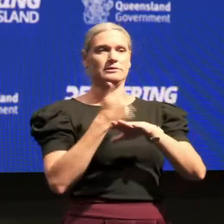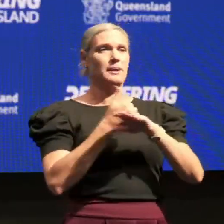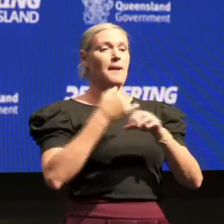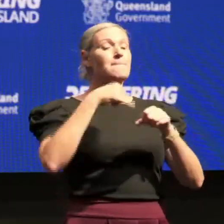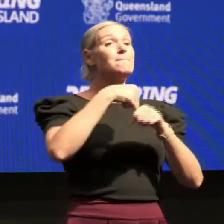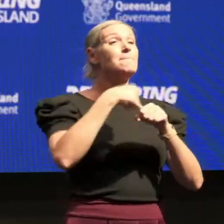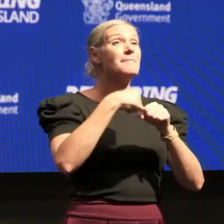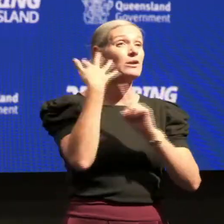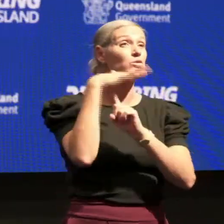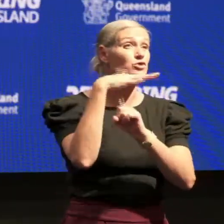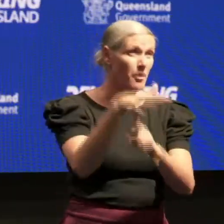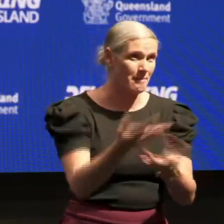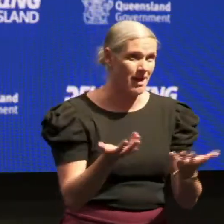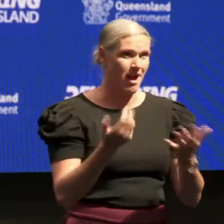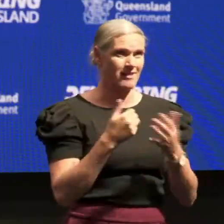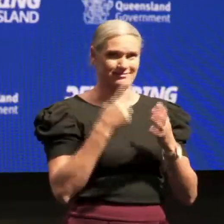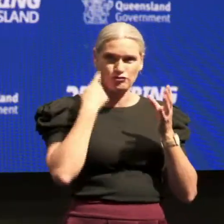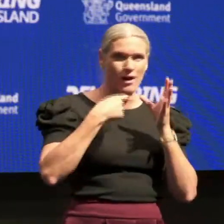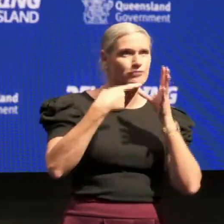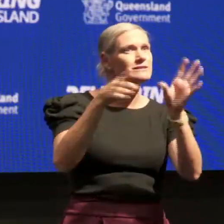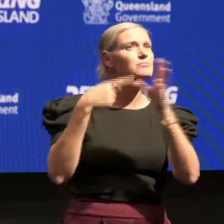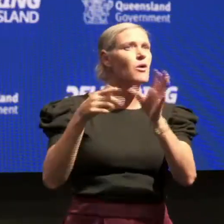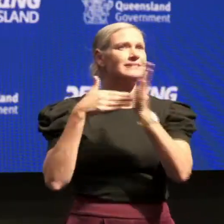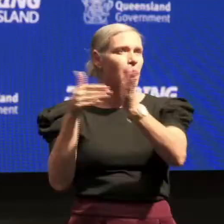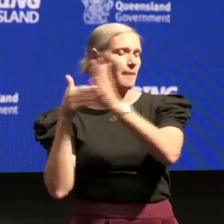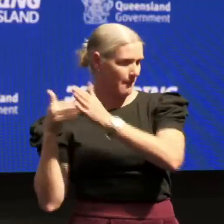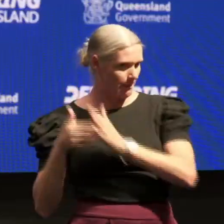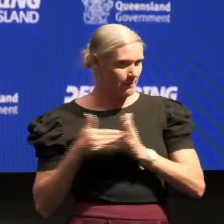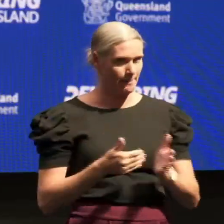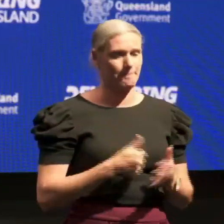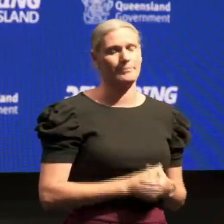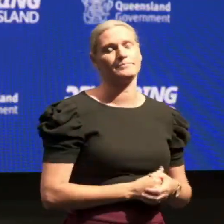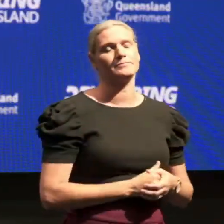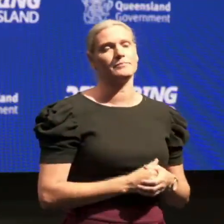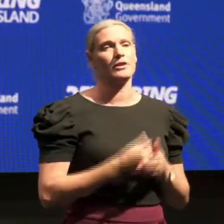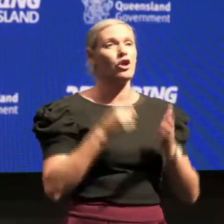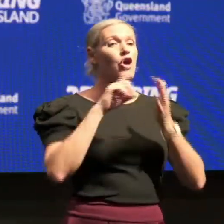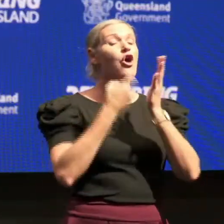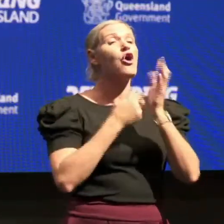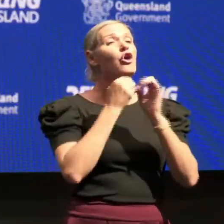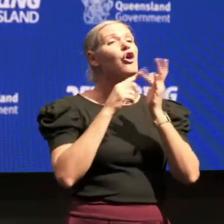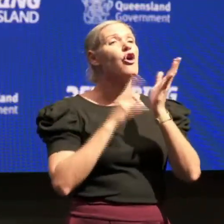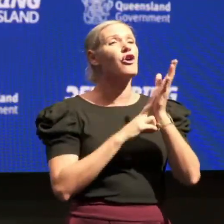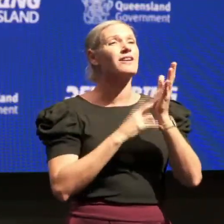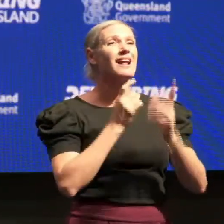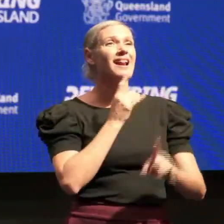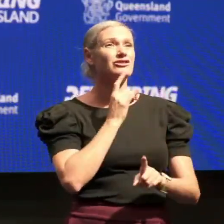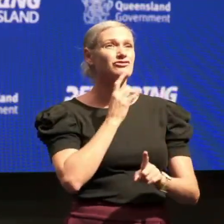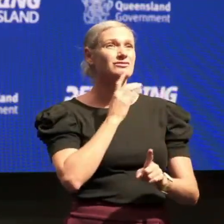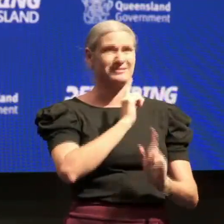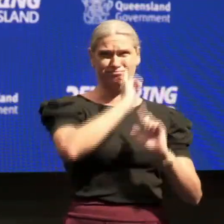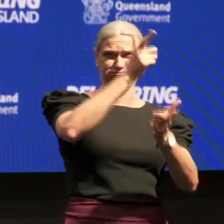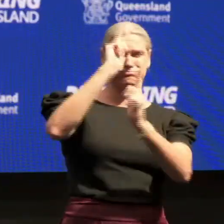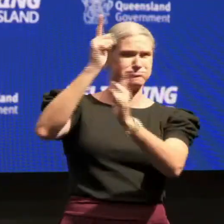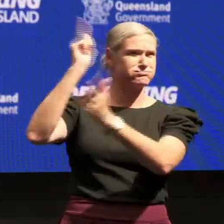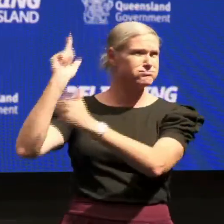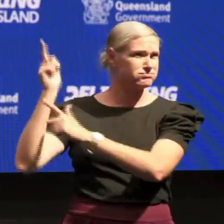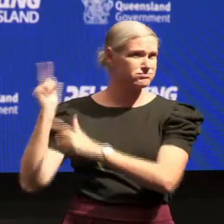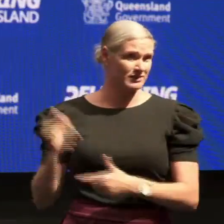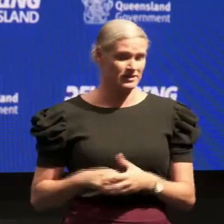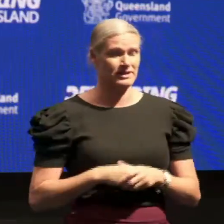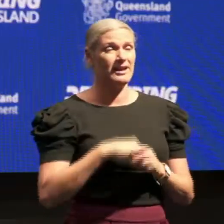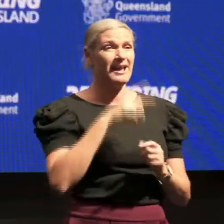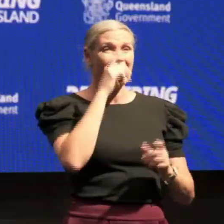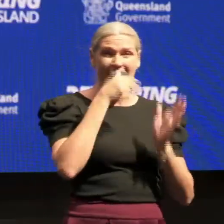medical chopper to be able to respond. We've got ergon workers across multiple depots who are able